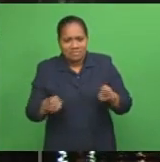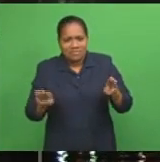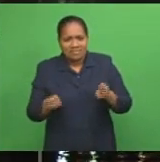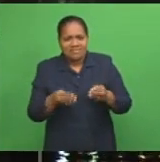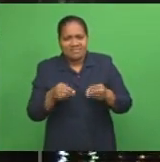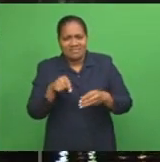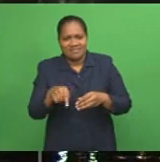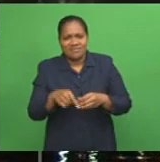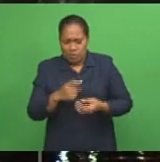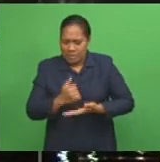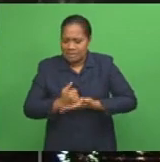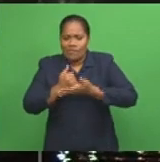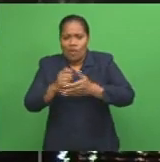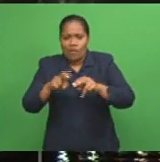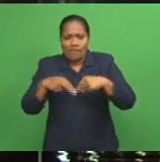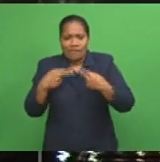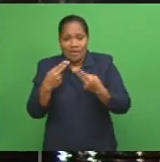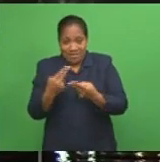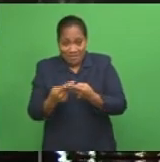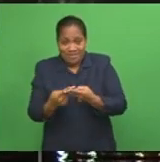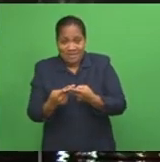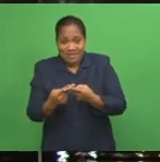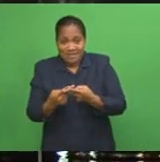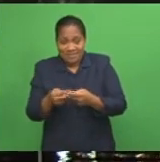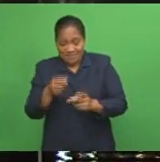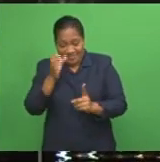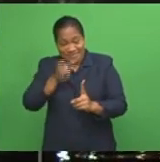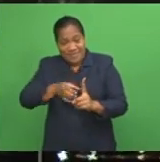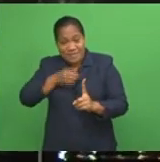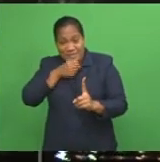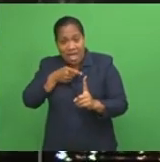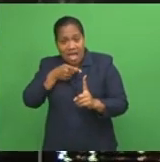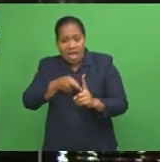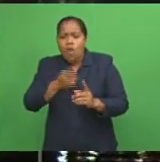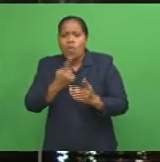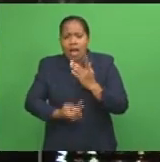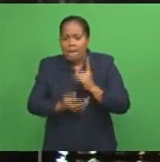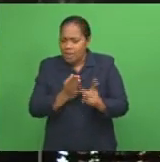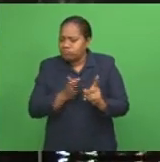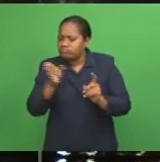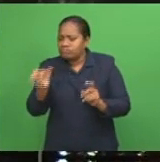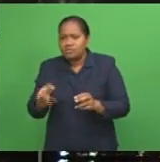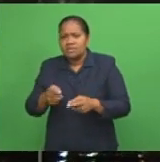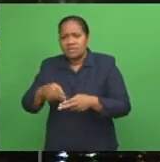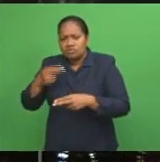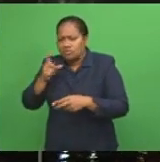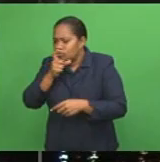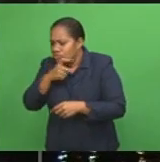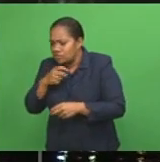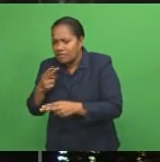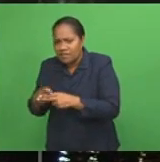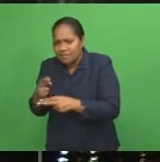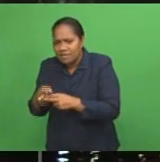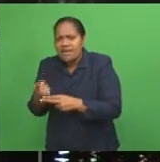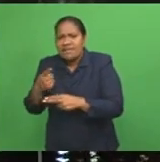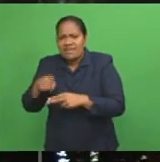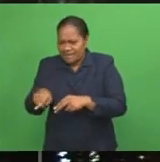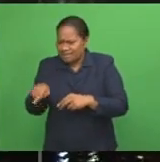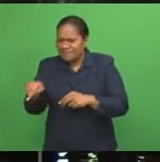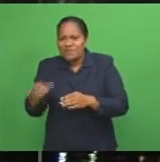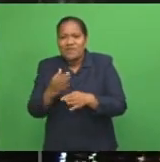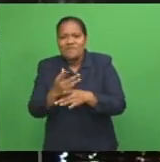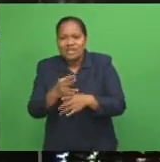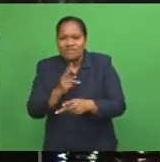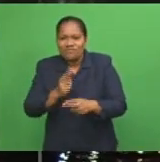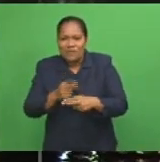able to support his family. Serevi ventured into poultry and tilapia fish farming for 10 years. Josaina Nunga with